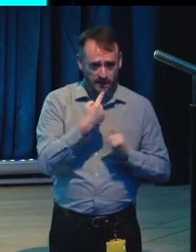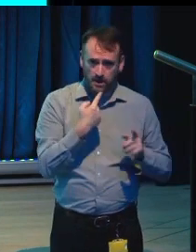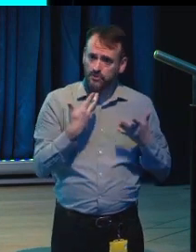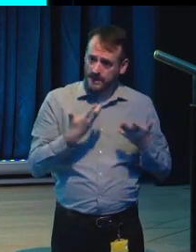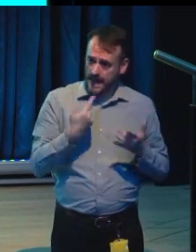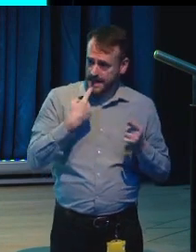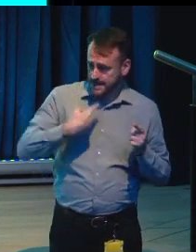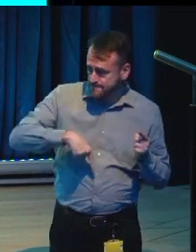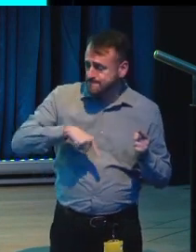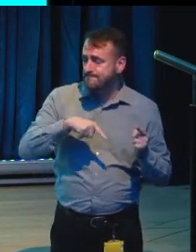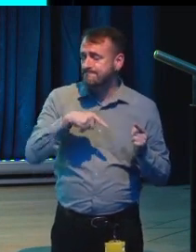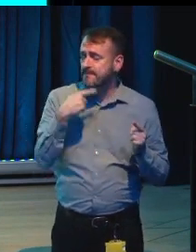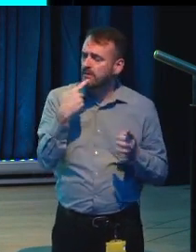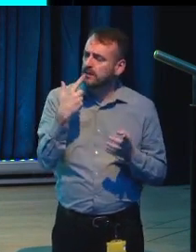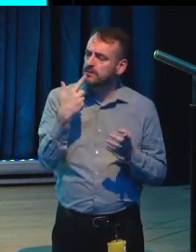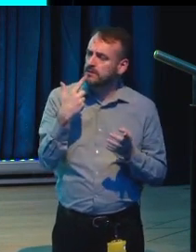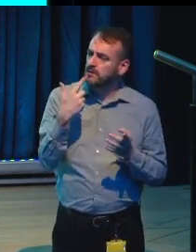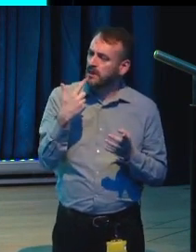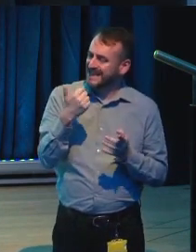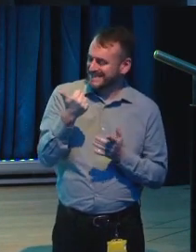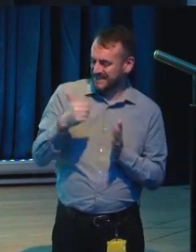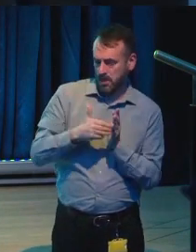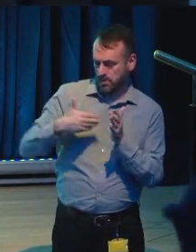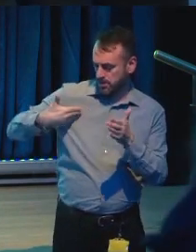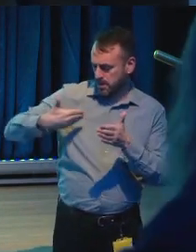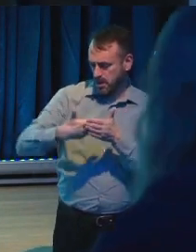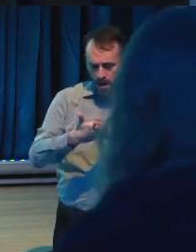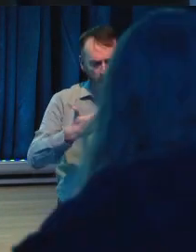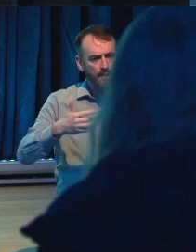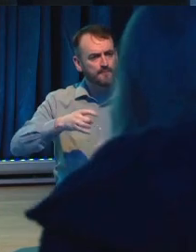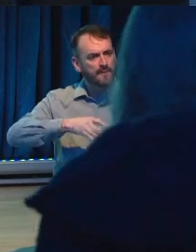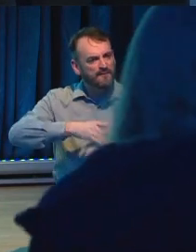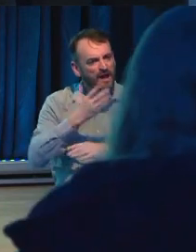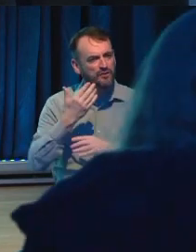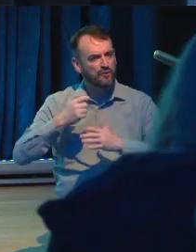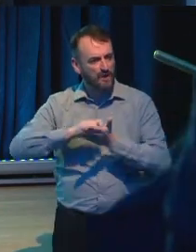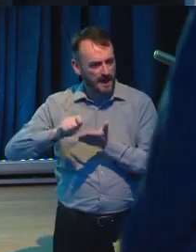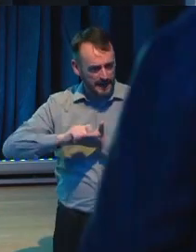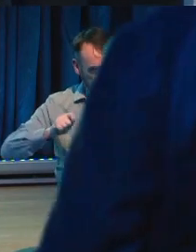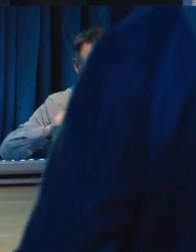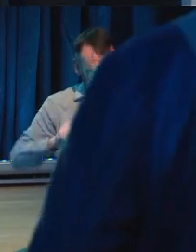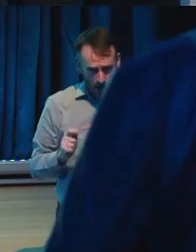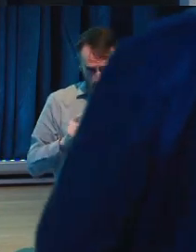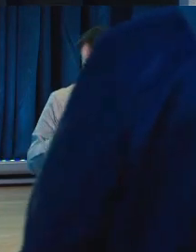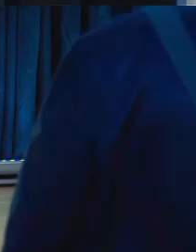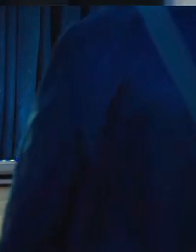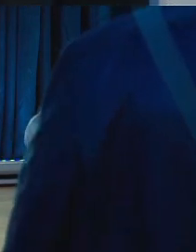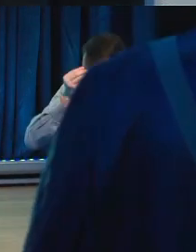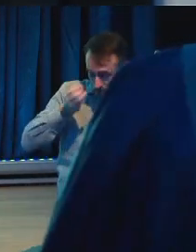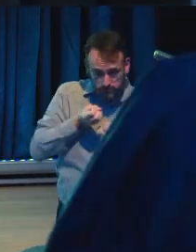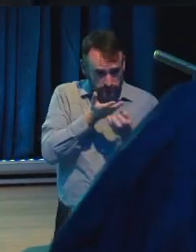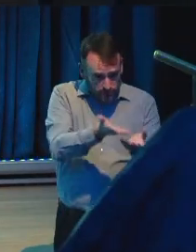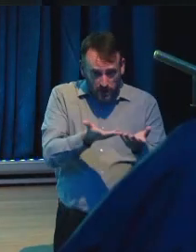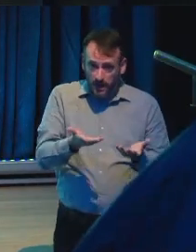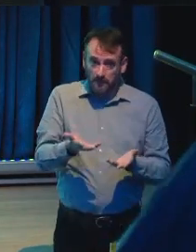that I've learned in my first 6 months of professional writing. So I'm going to take you through kind of 10 lessons that I wish someone had sat down and told me before I was going to